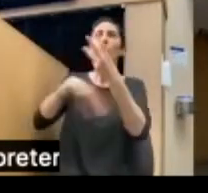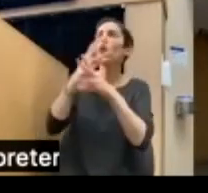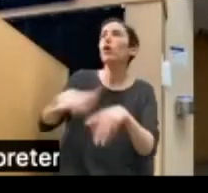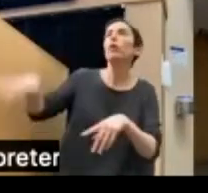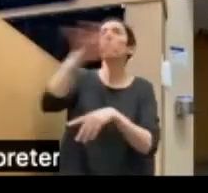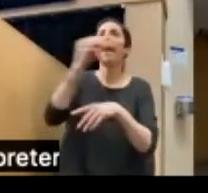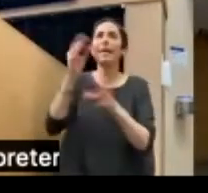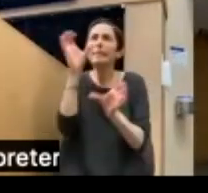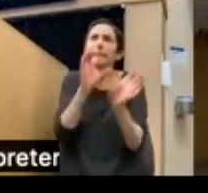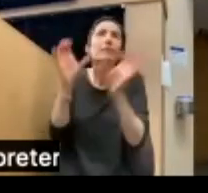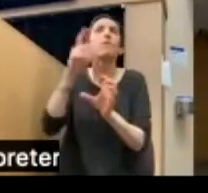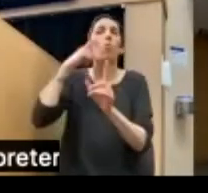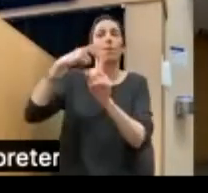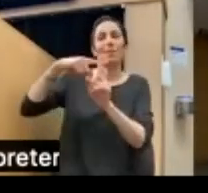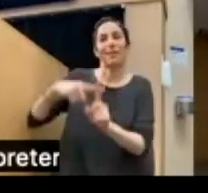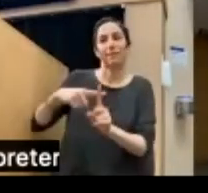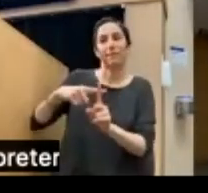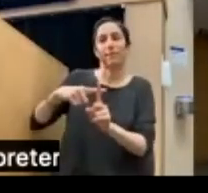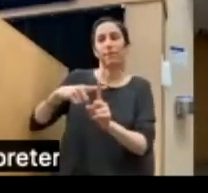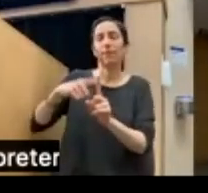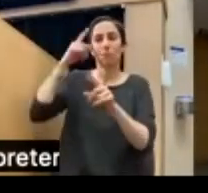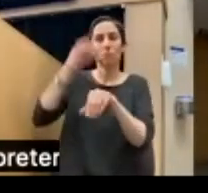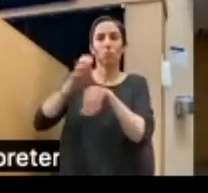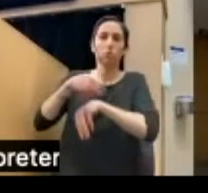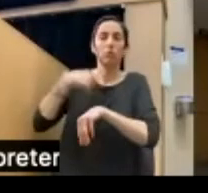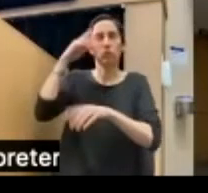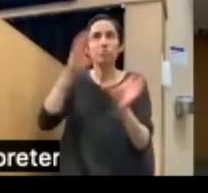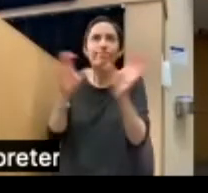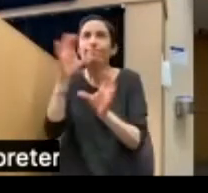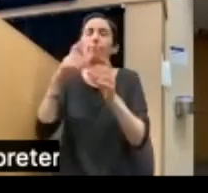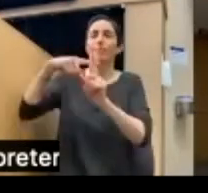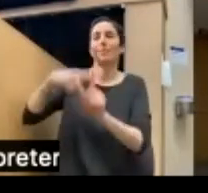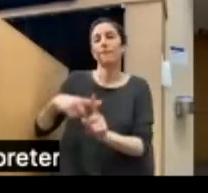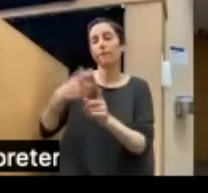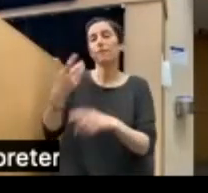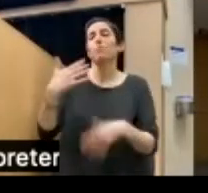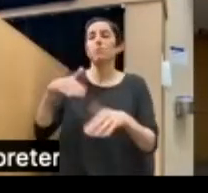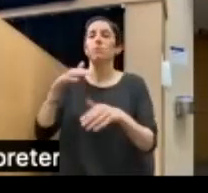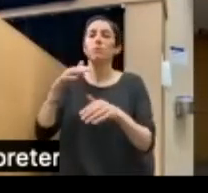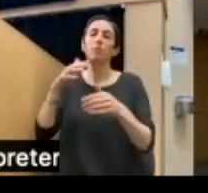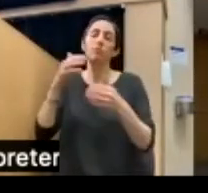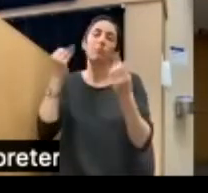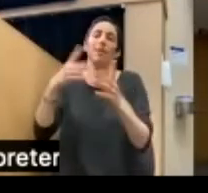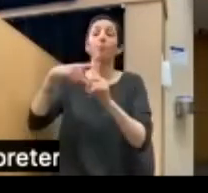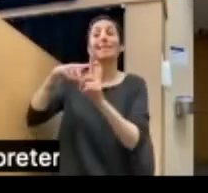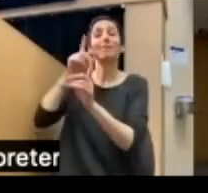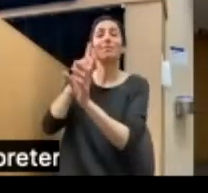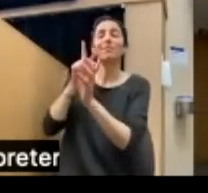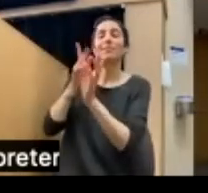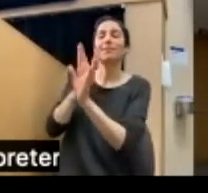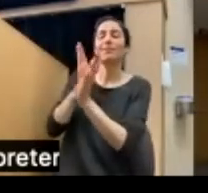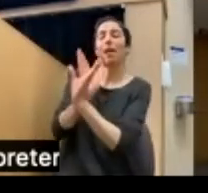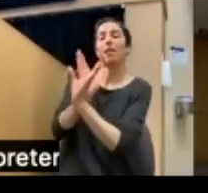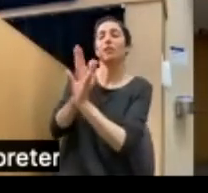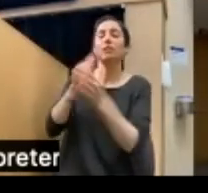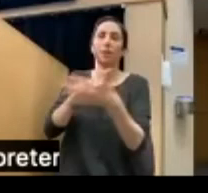appreciating the people that are around you too, has been shown through positive psychology studies to give a real boost. This thing in the corner is actually from a